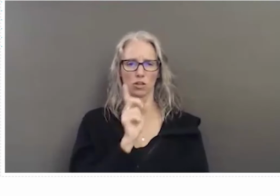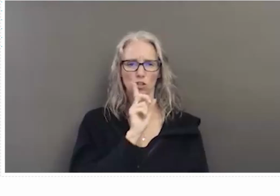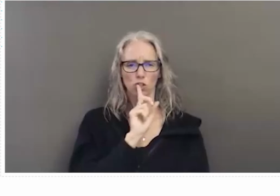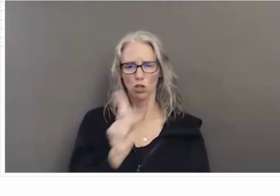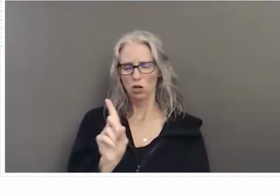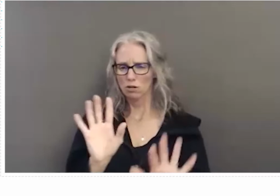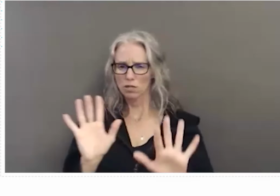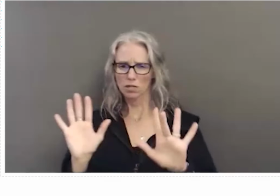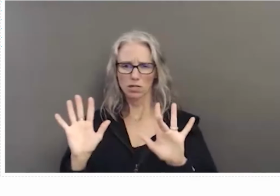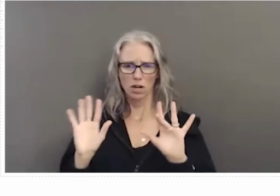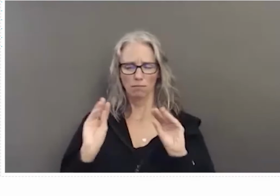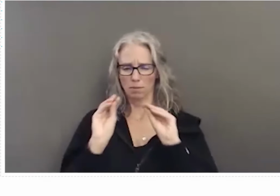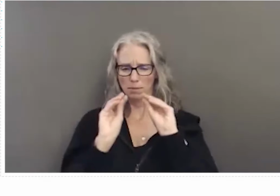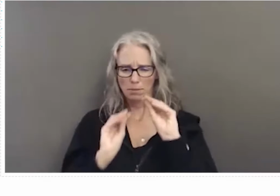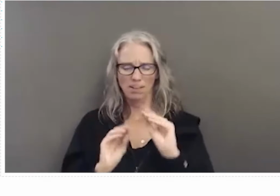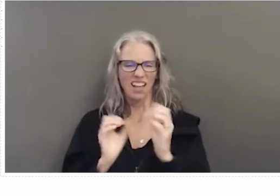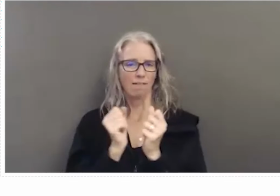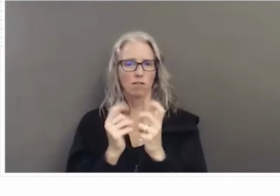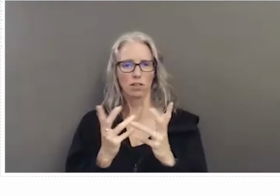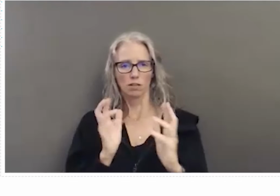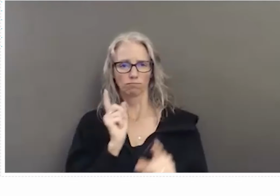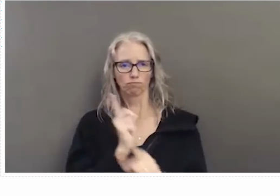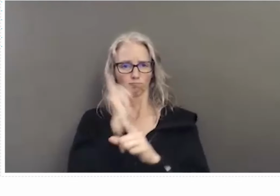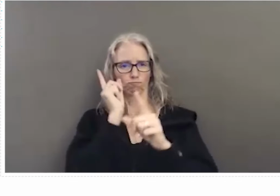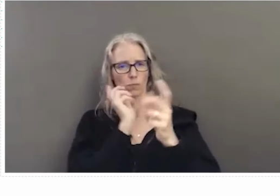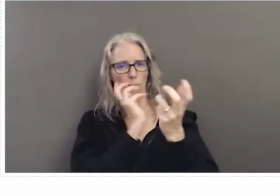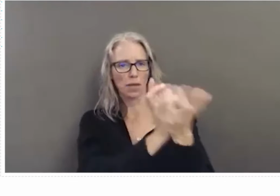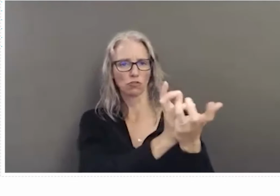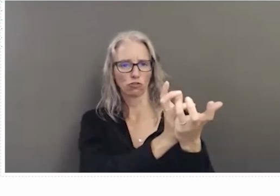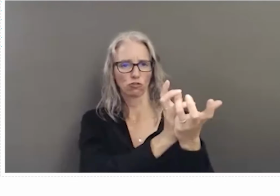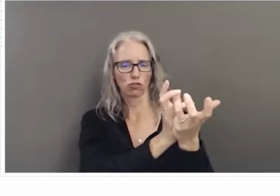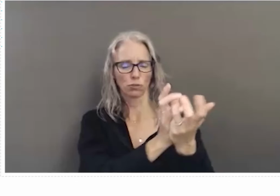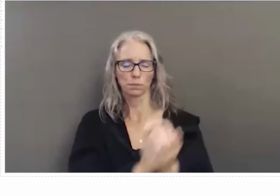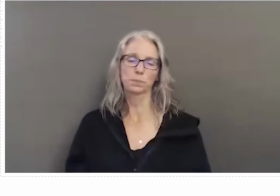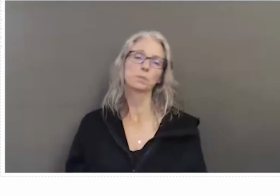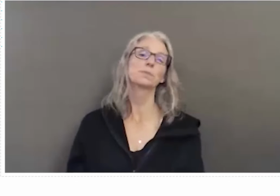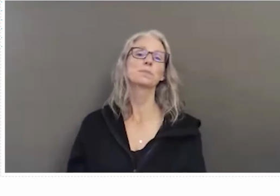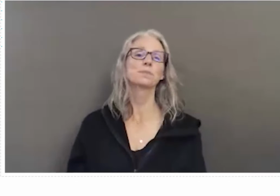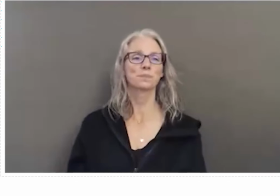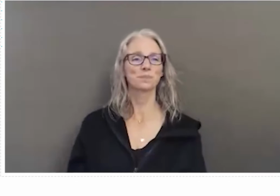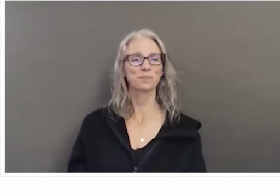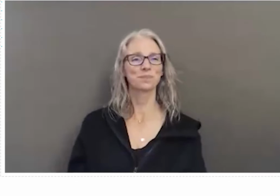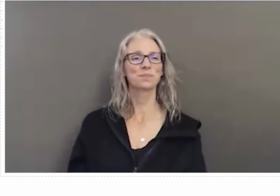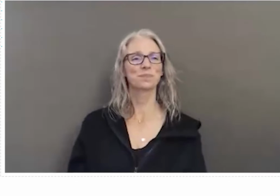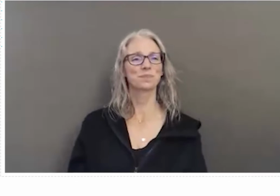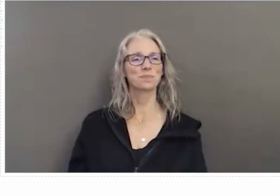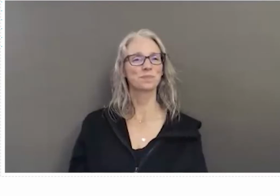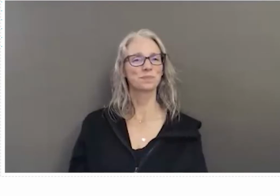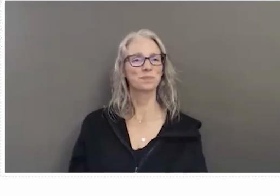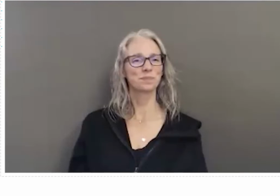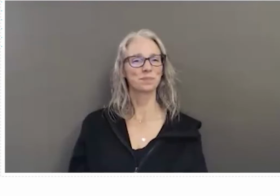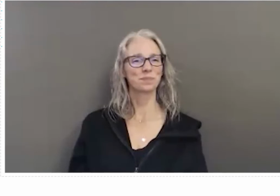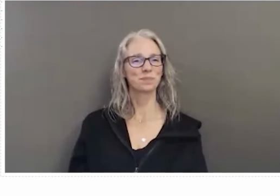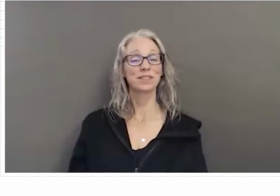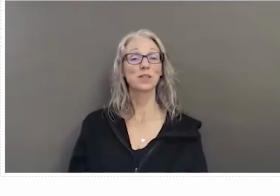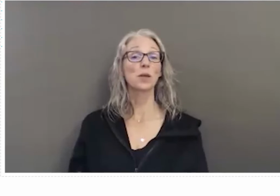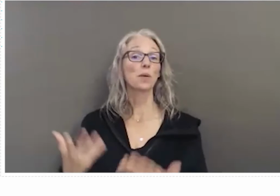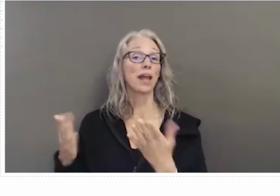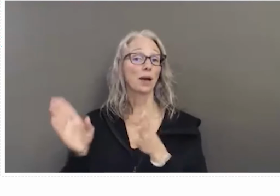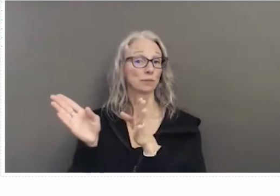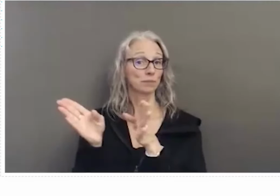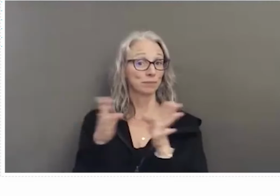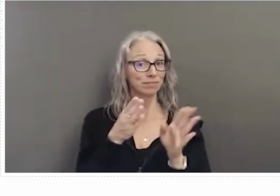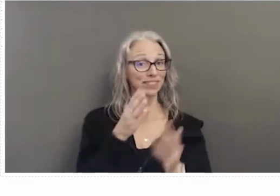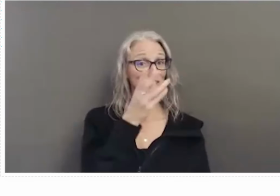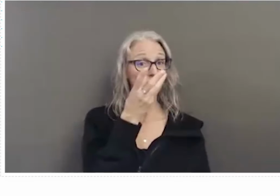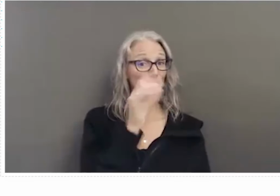note there. And that actually makes me kind of switch over to Jay to